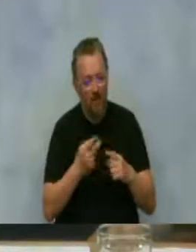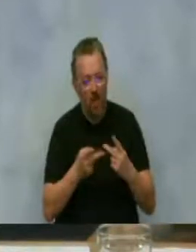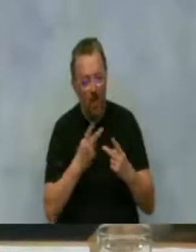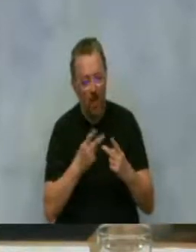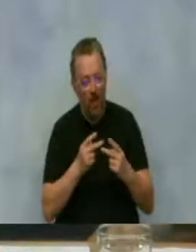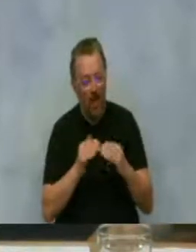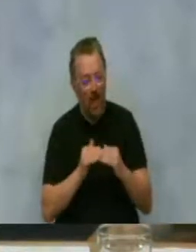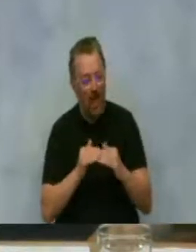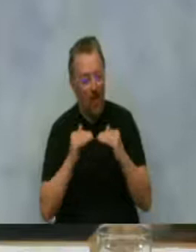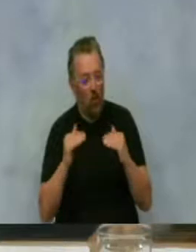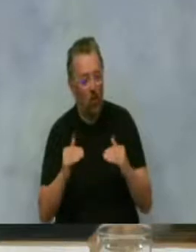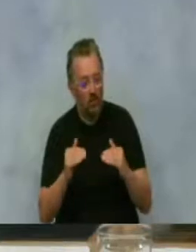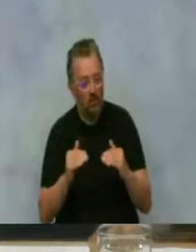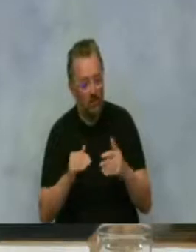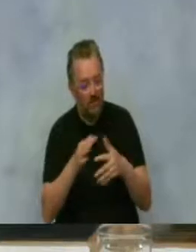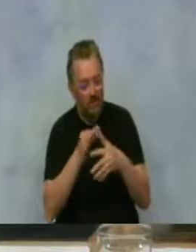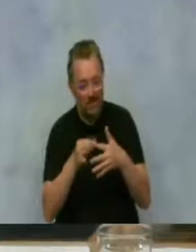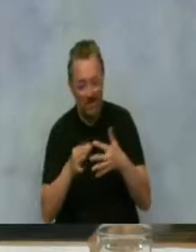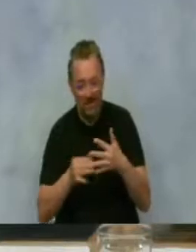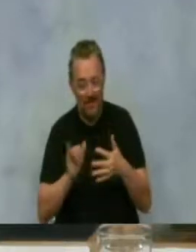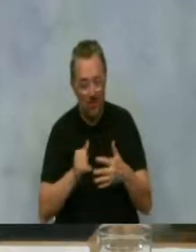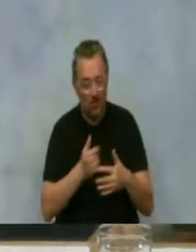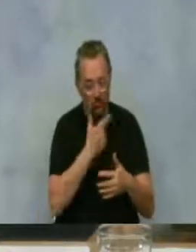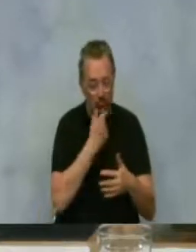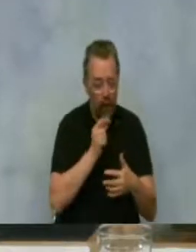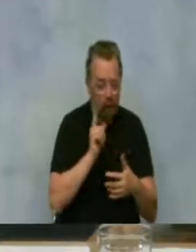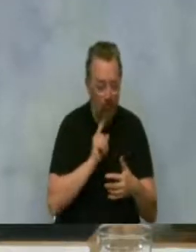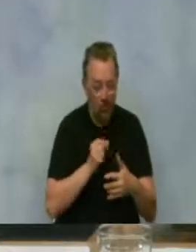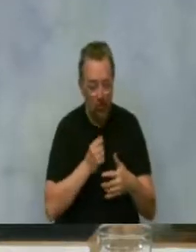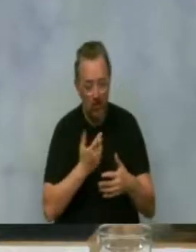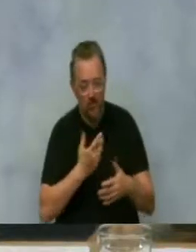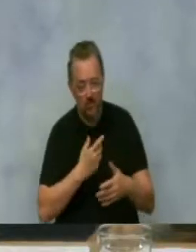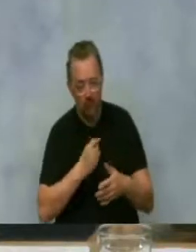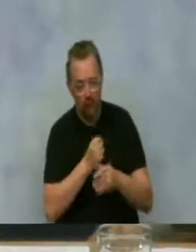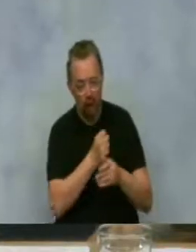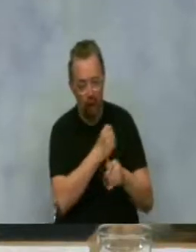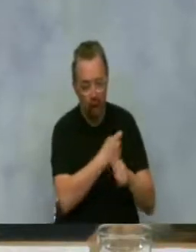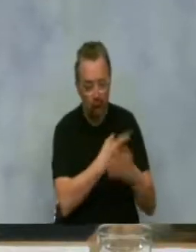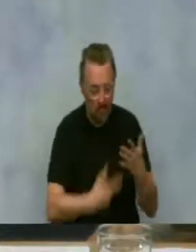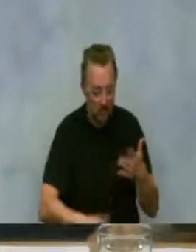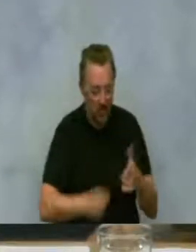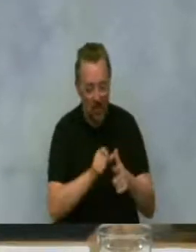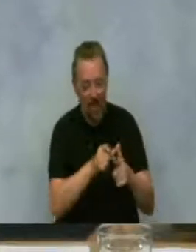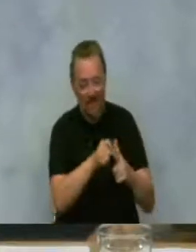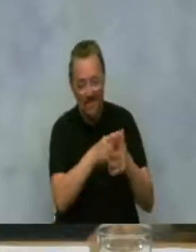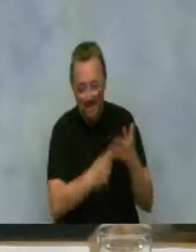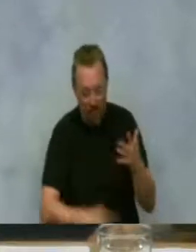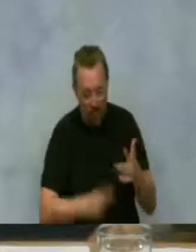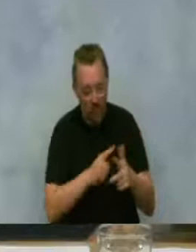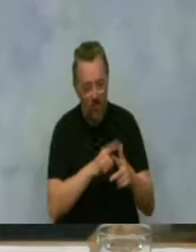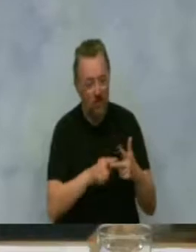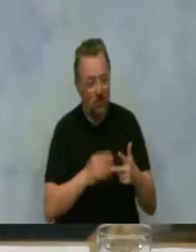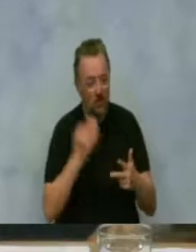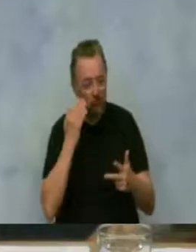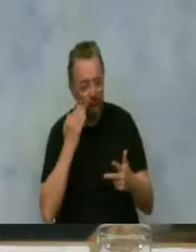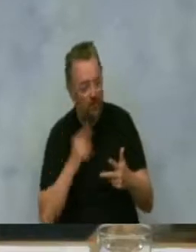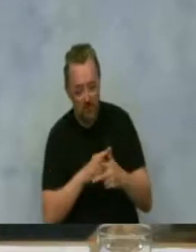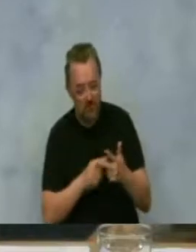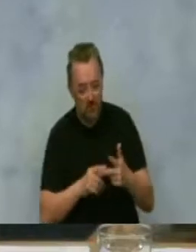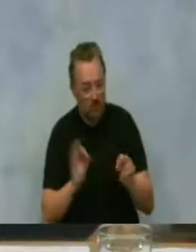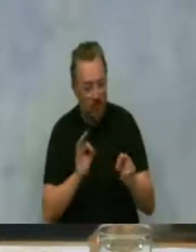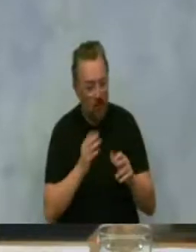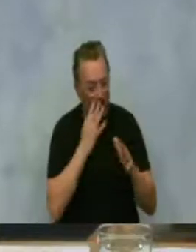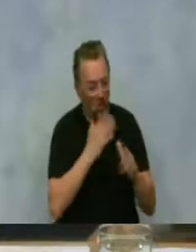Why other equality traits such as gender, disability, race, religion, etc. are not being monitored? And looking also at